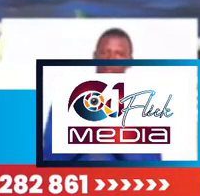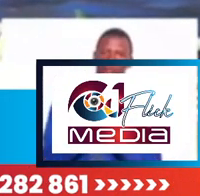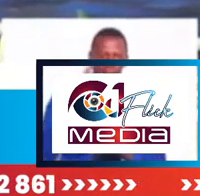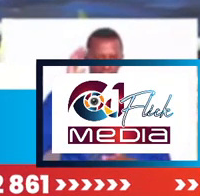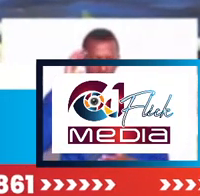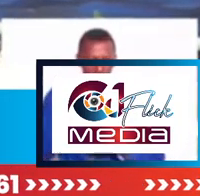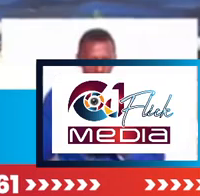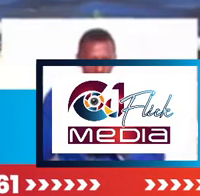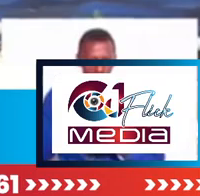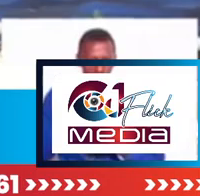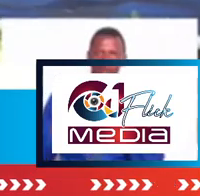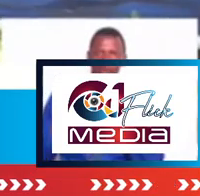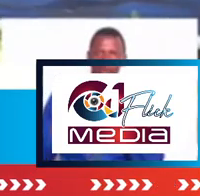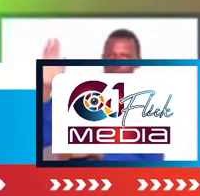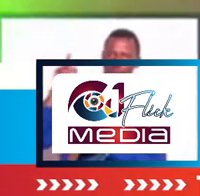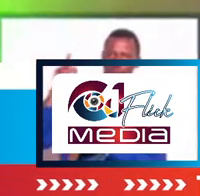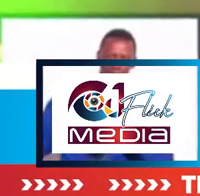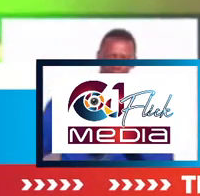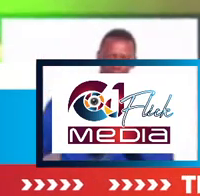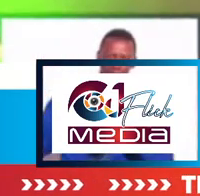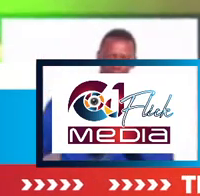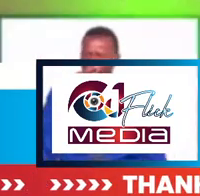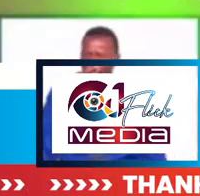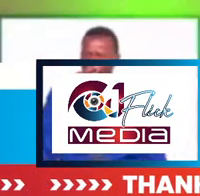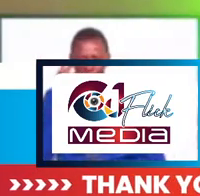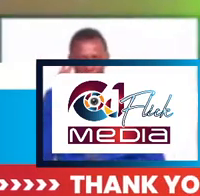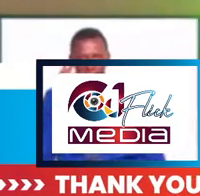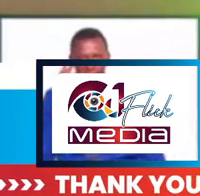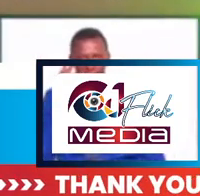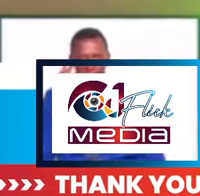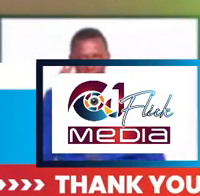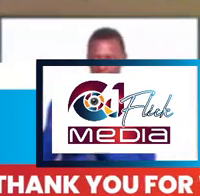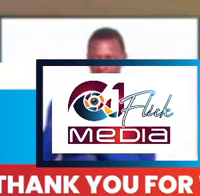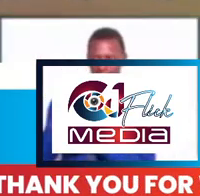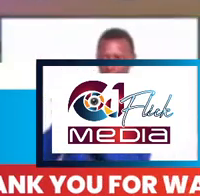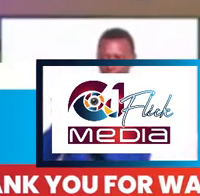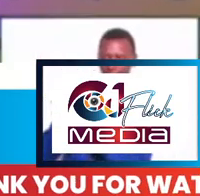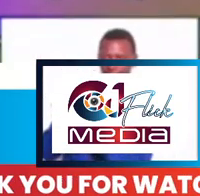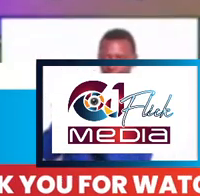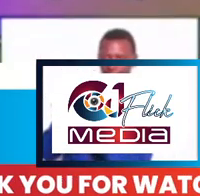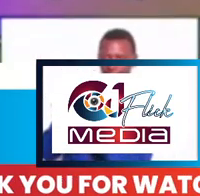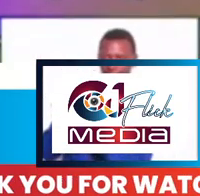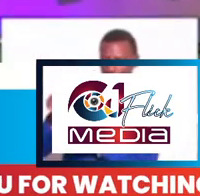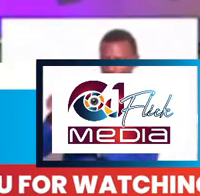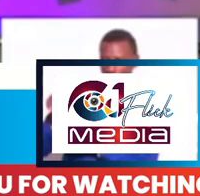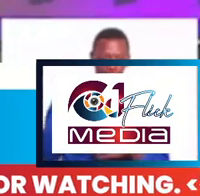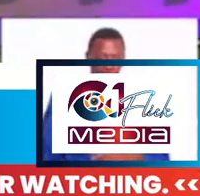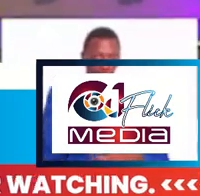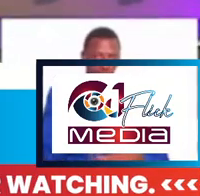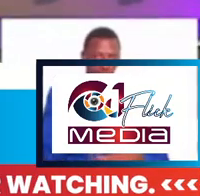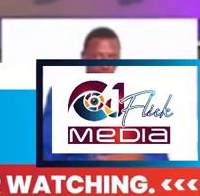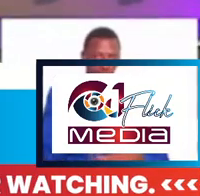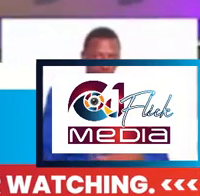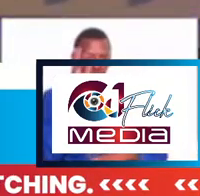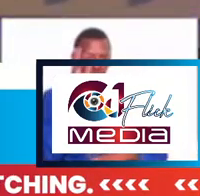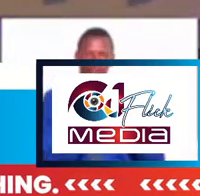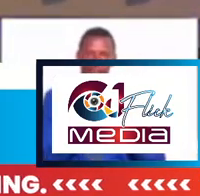God, and when you are fasting, she or he will take care of you,